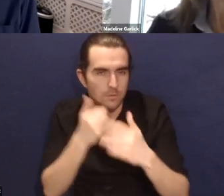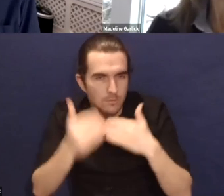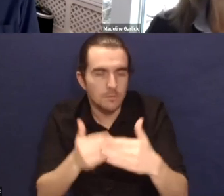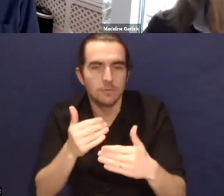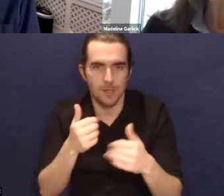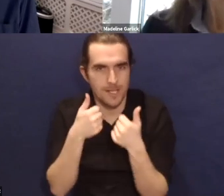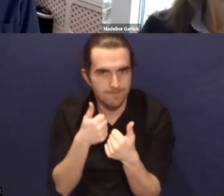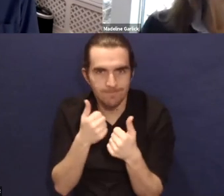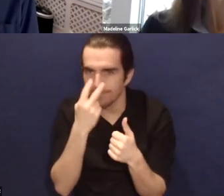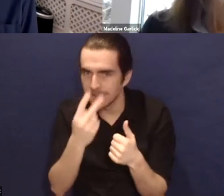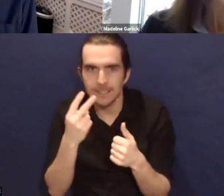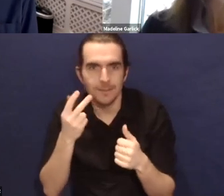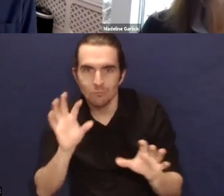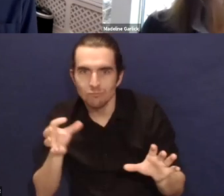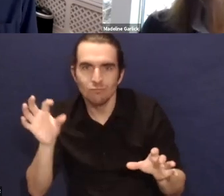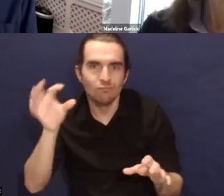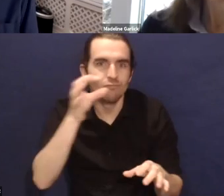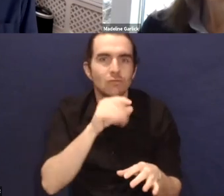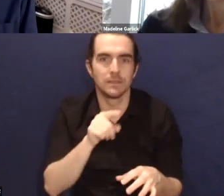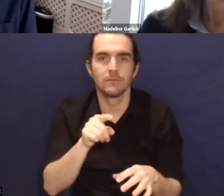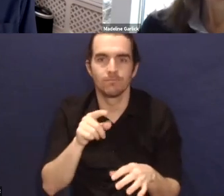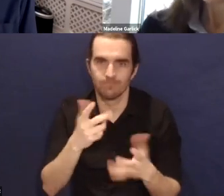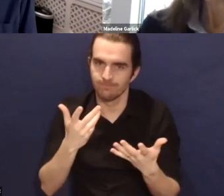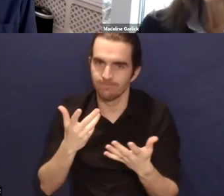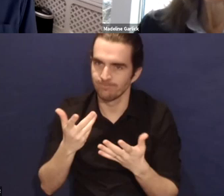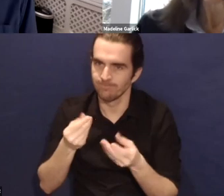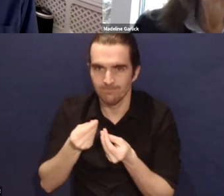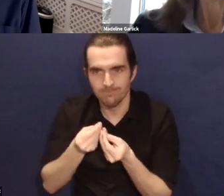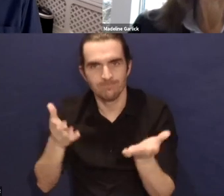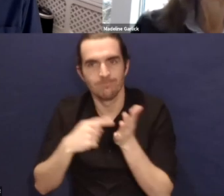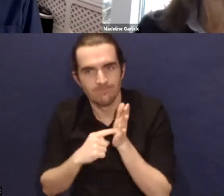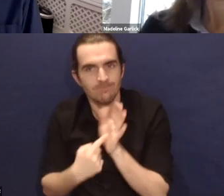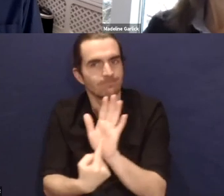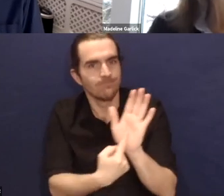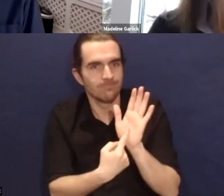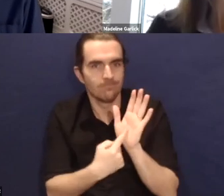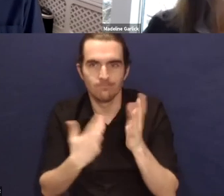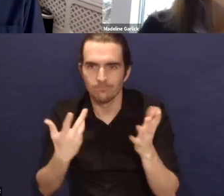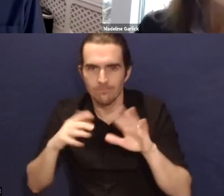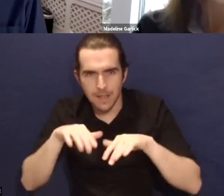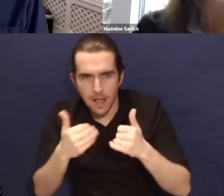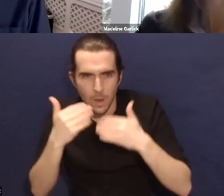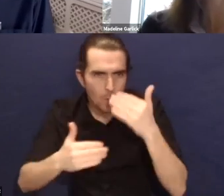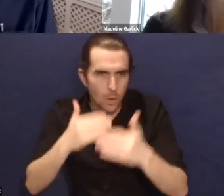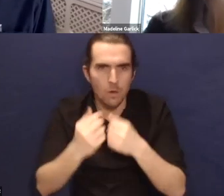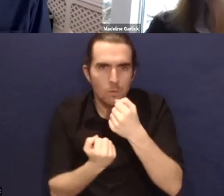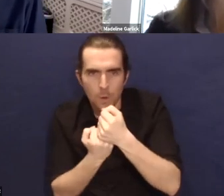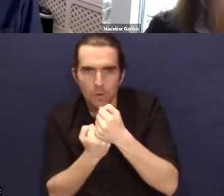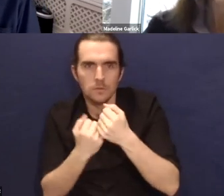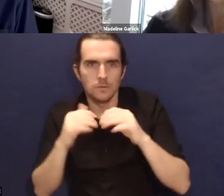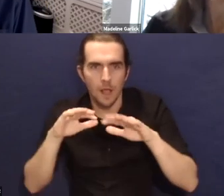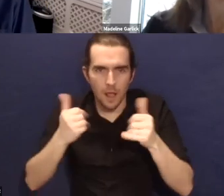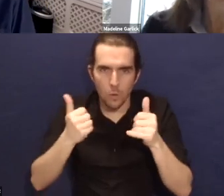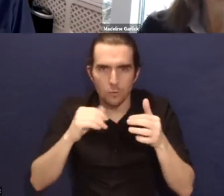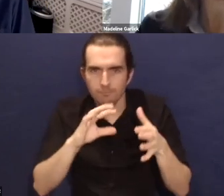world. We need to ensure that asylum applicants who have been sitting for months waiting for their